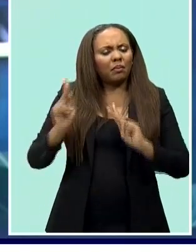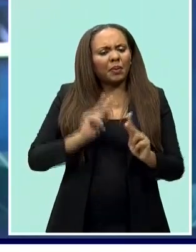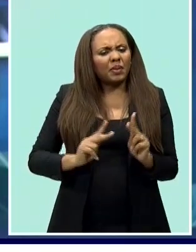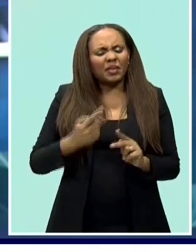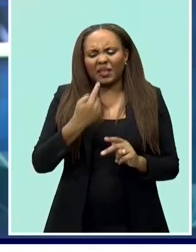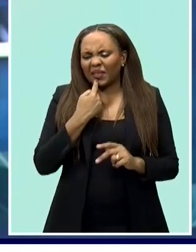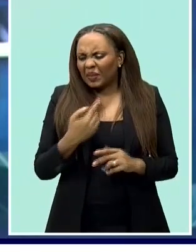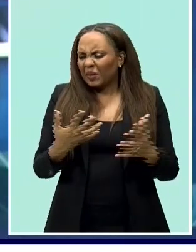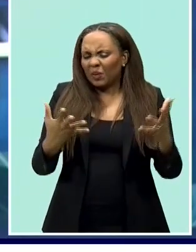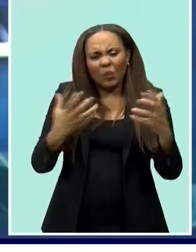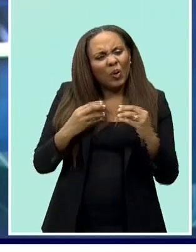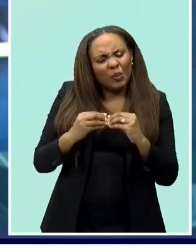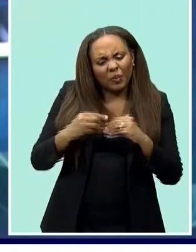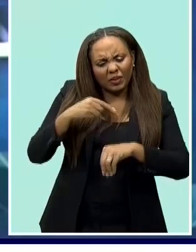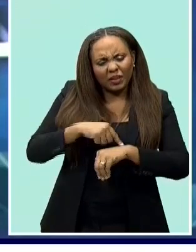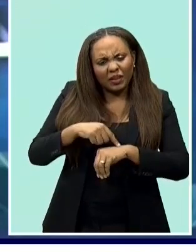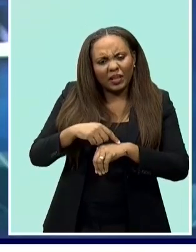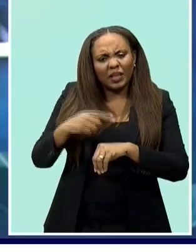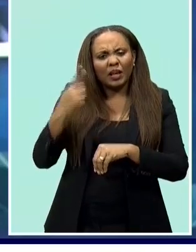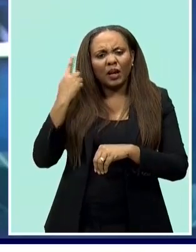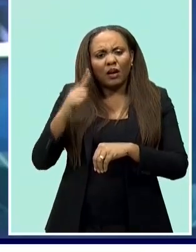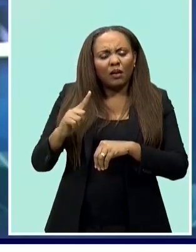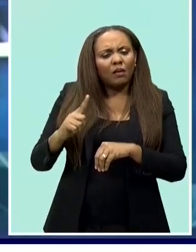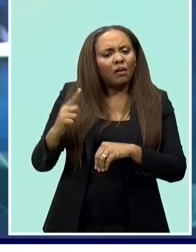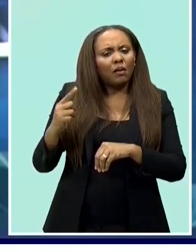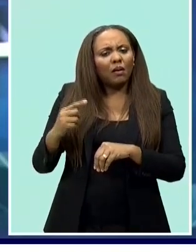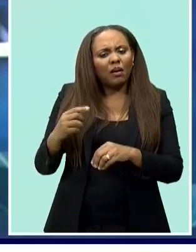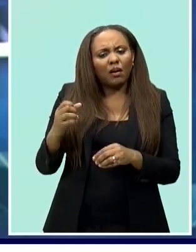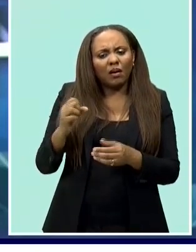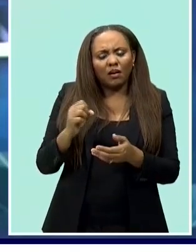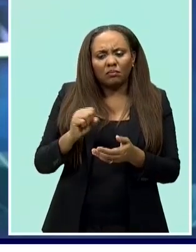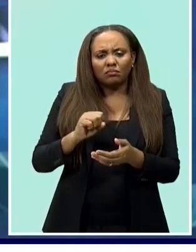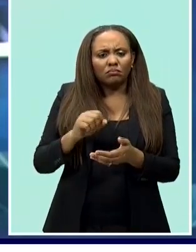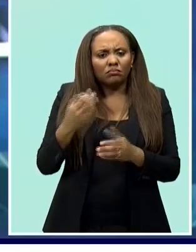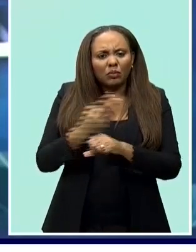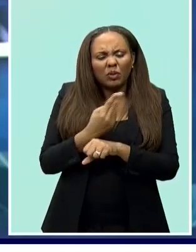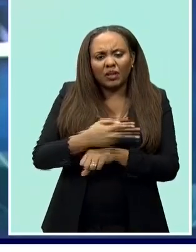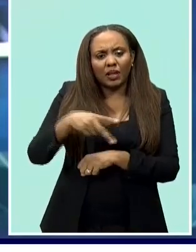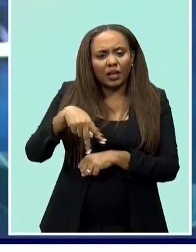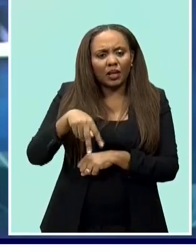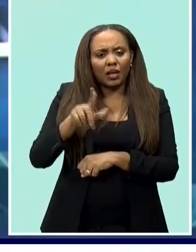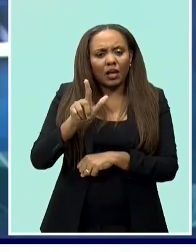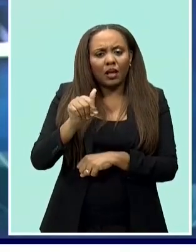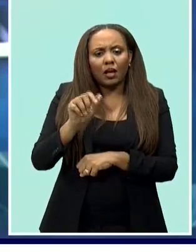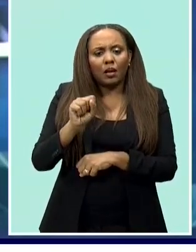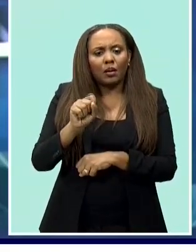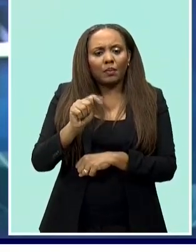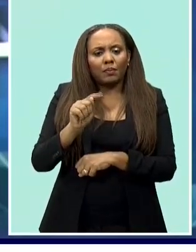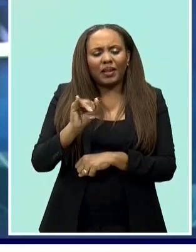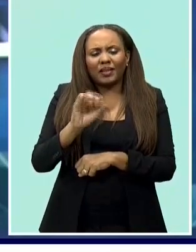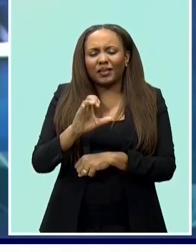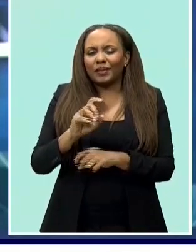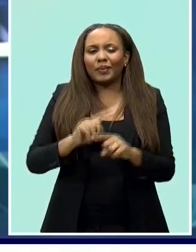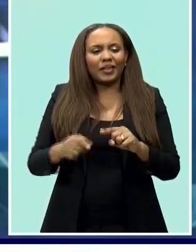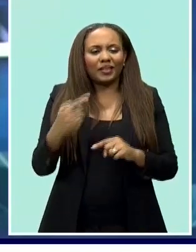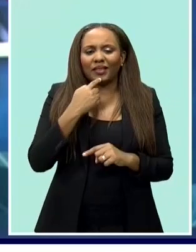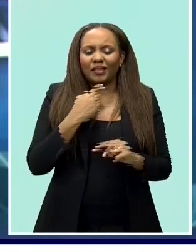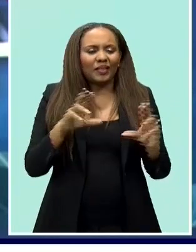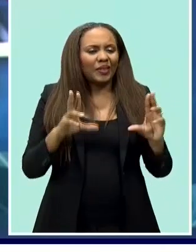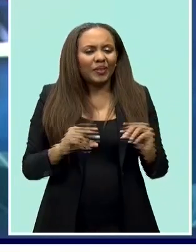time to prepare for the ban on plastics, which took effect on Monday. He says his ministry has been very accommodating since discussions